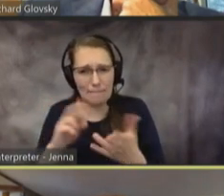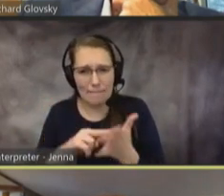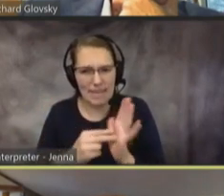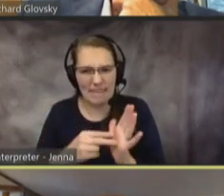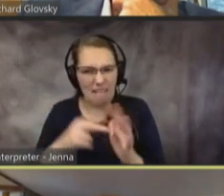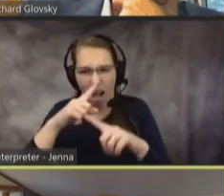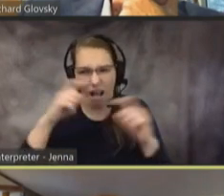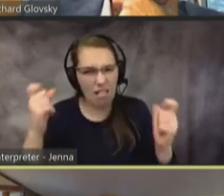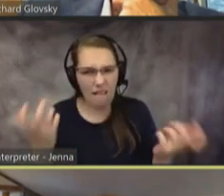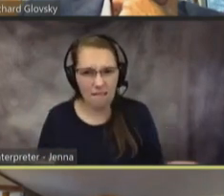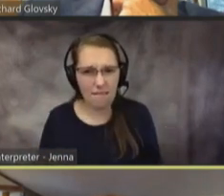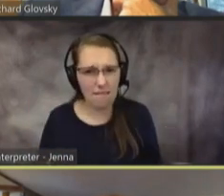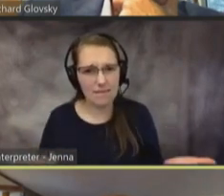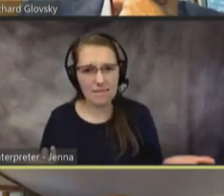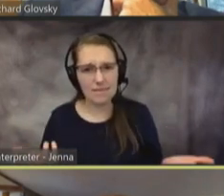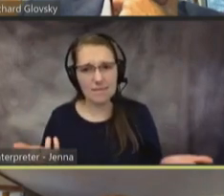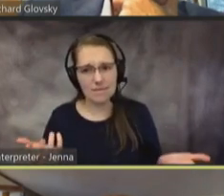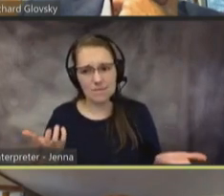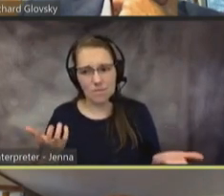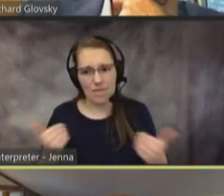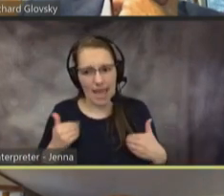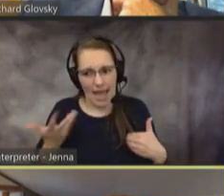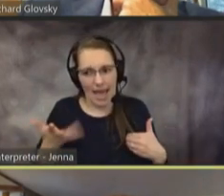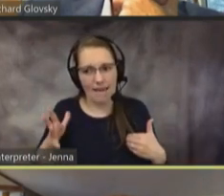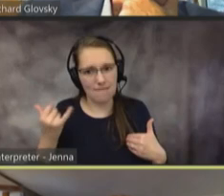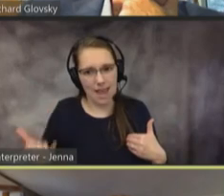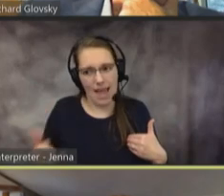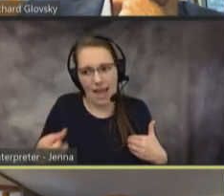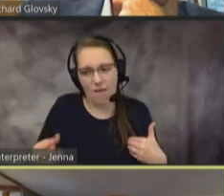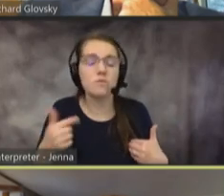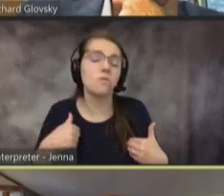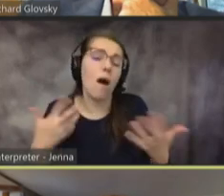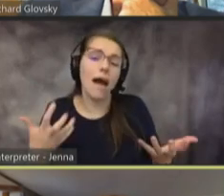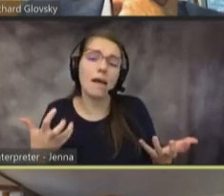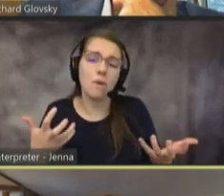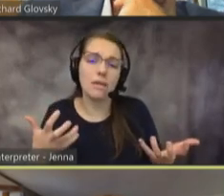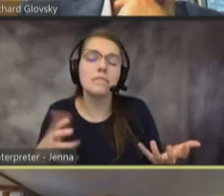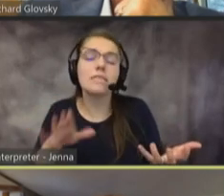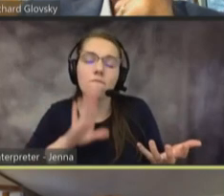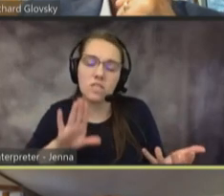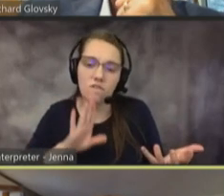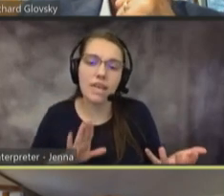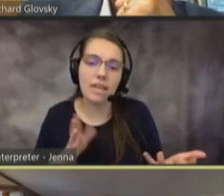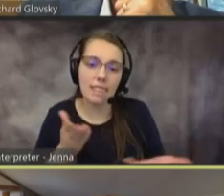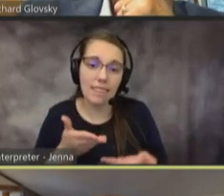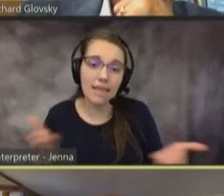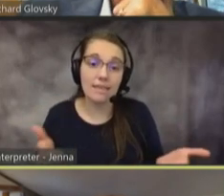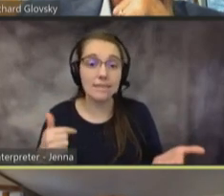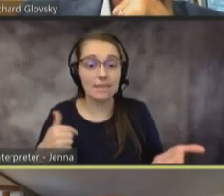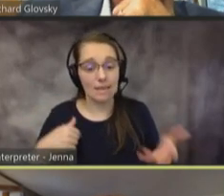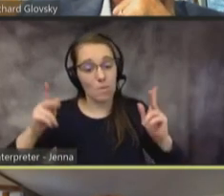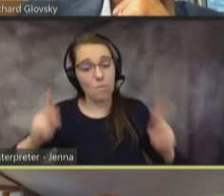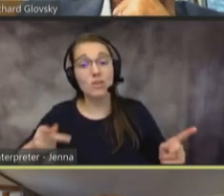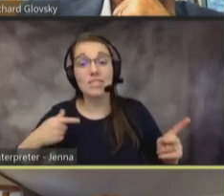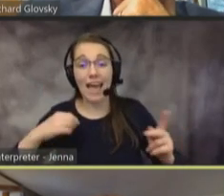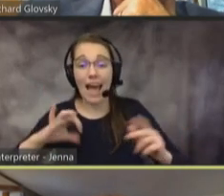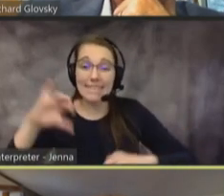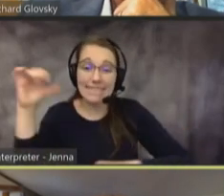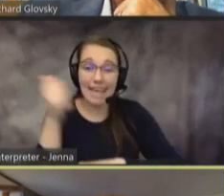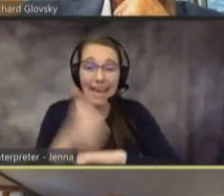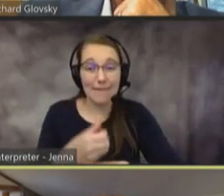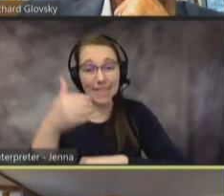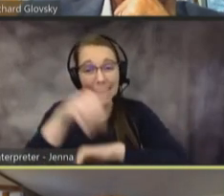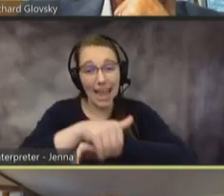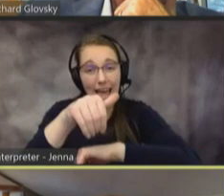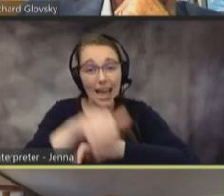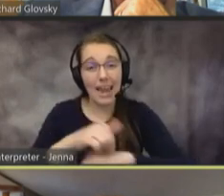than what they've got there now. And it's a frustrating thing as a person that organizes and love to get a couple